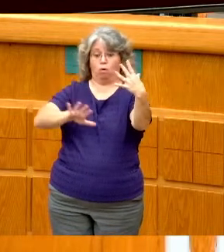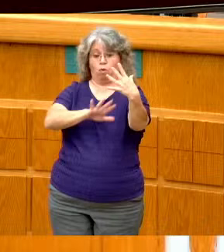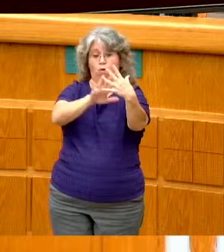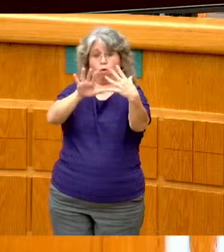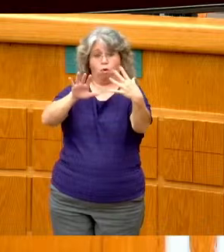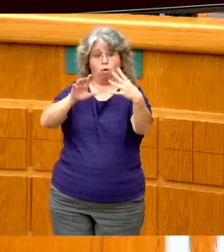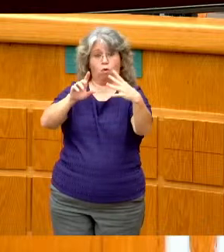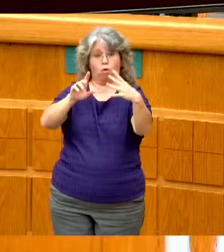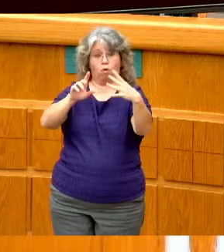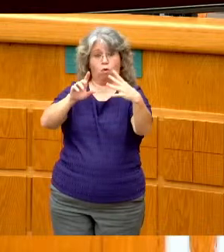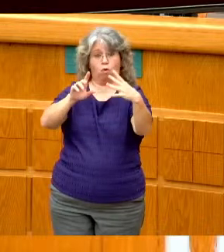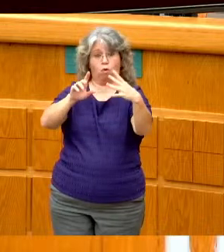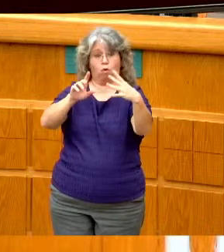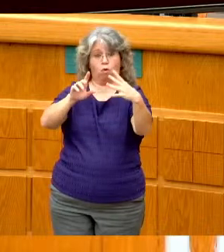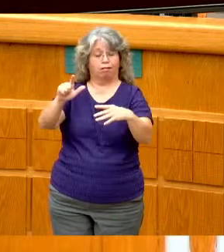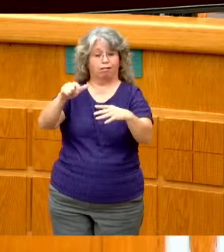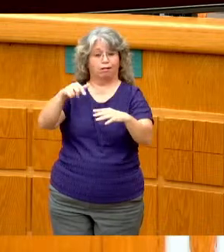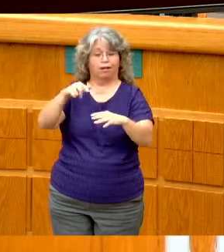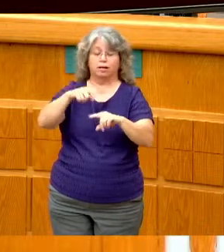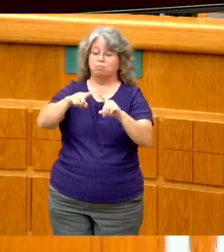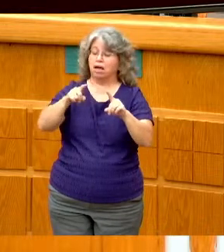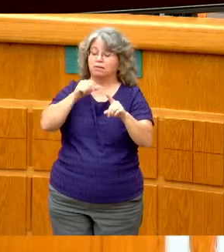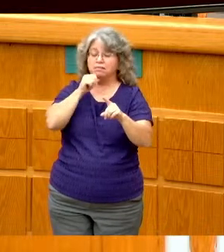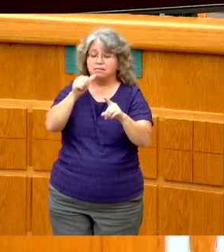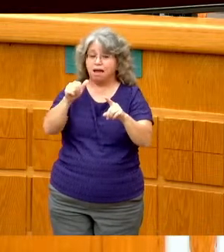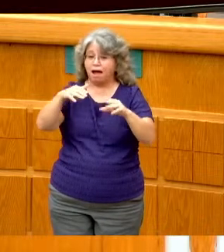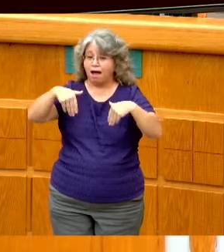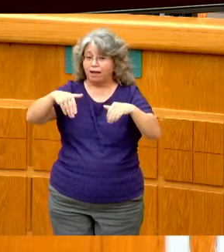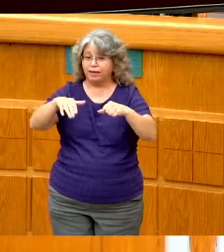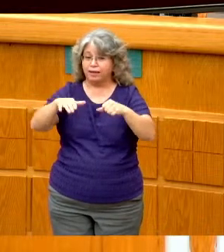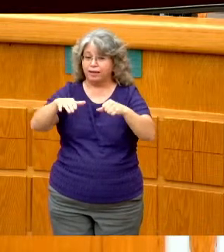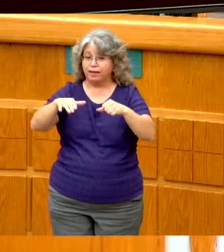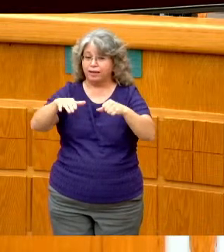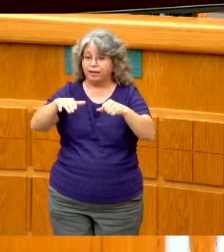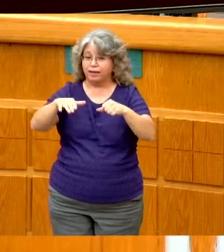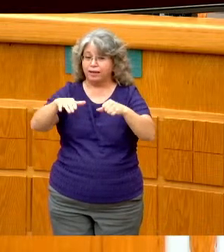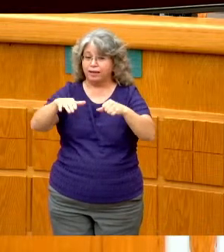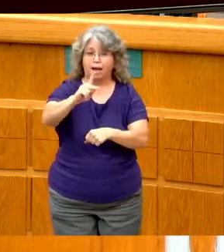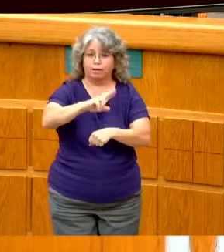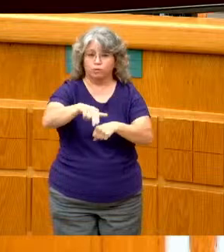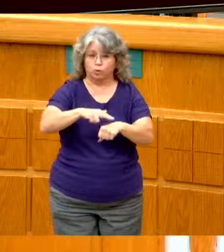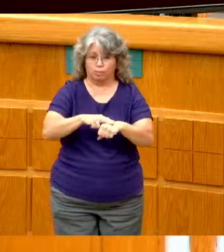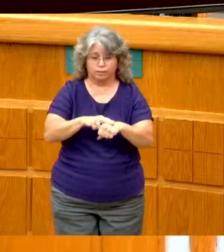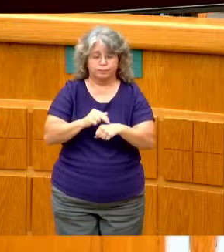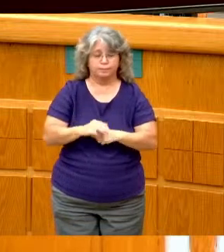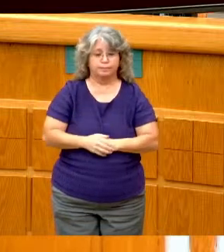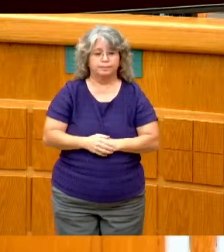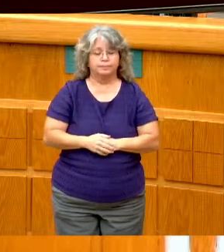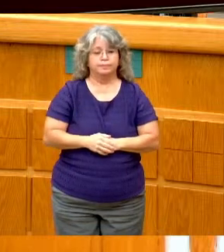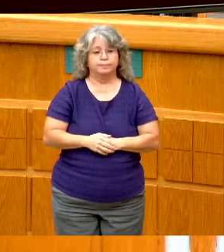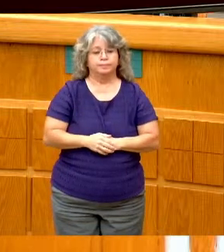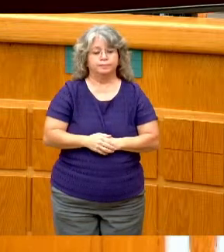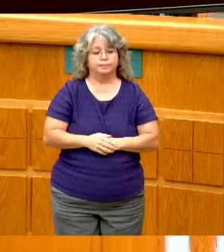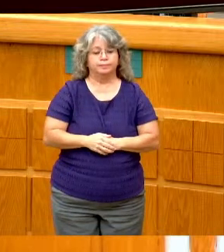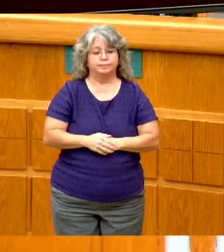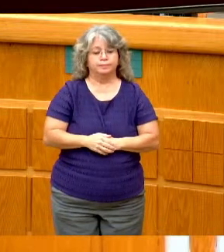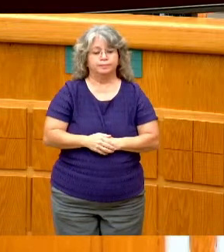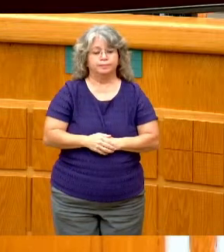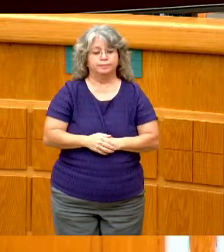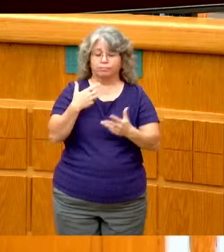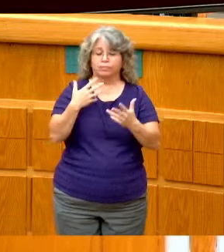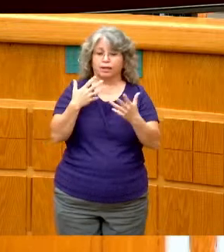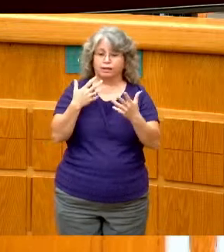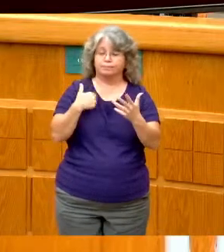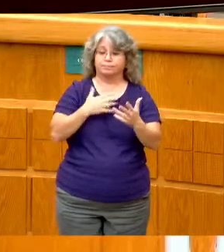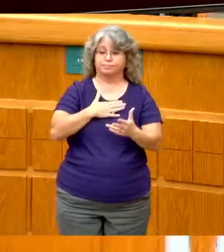not fully back to normal yet. And so I'm very excited to echo what Mayor Guajardo said about